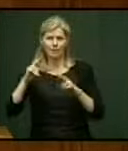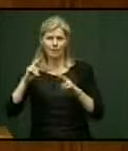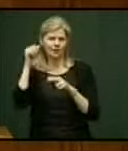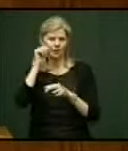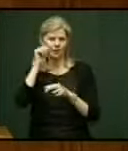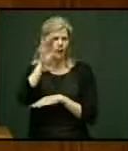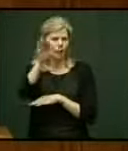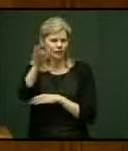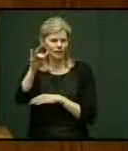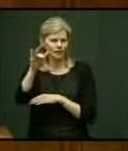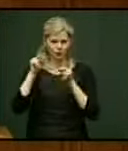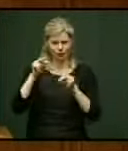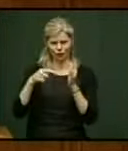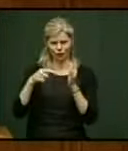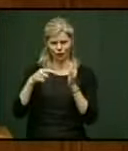afar.